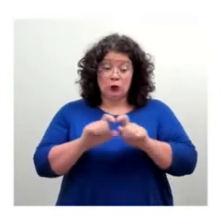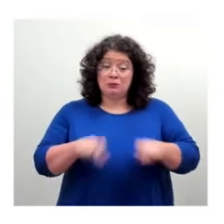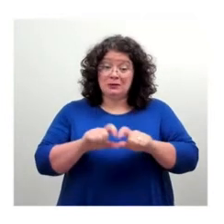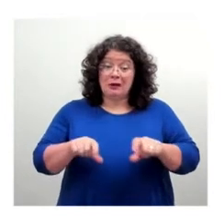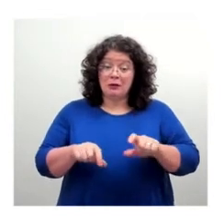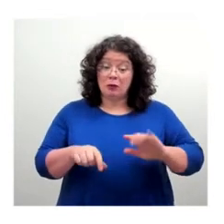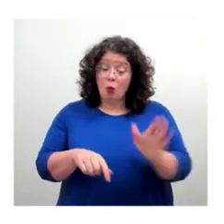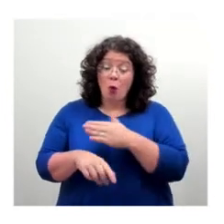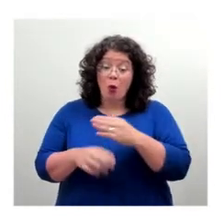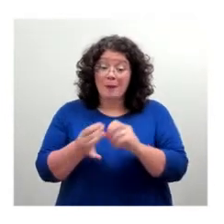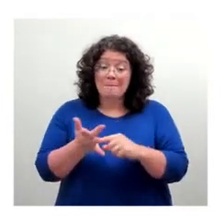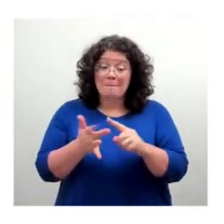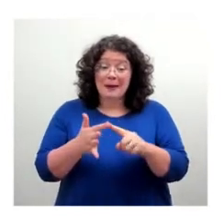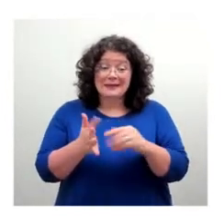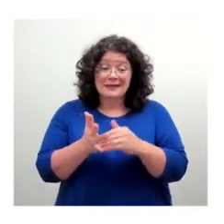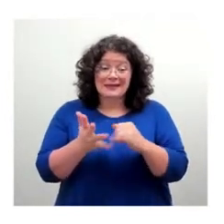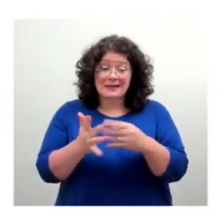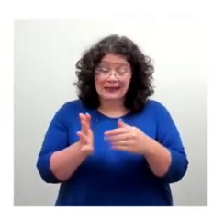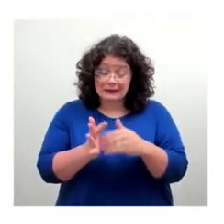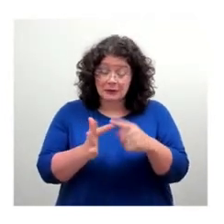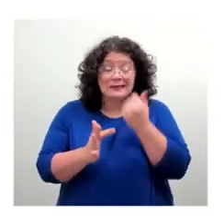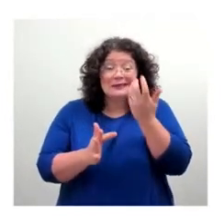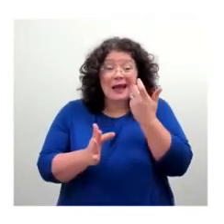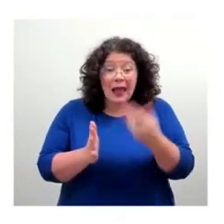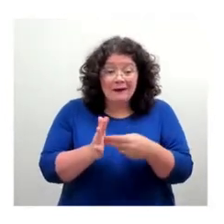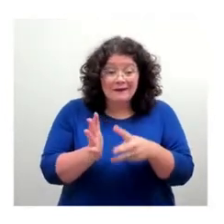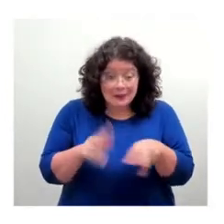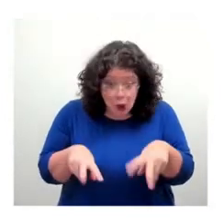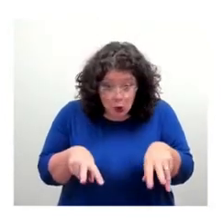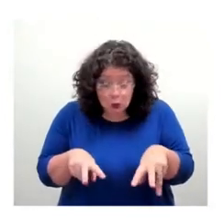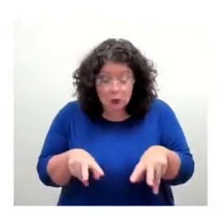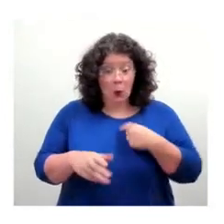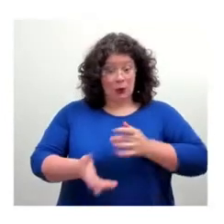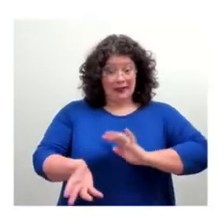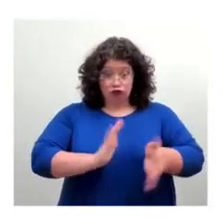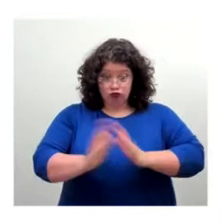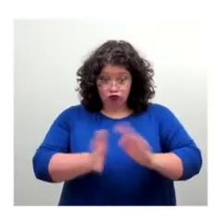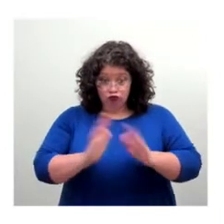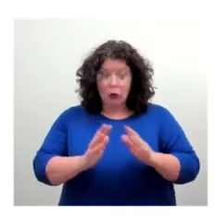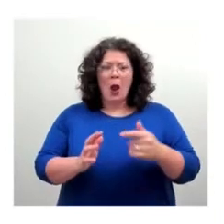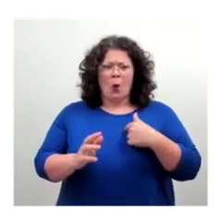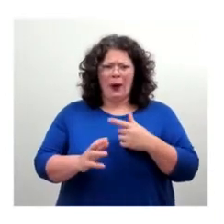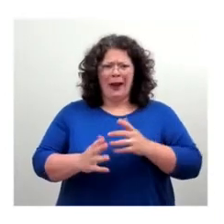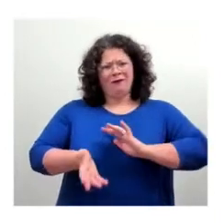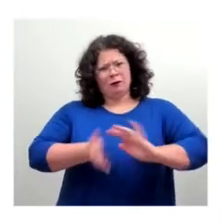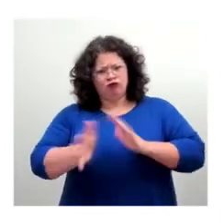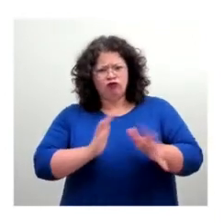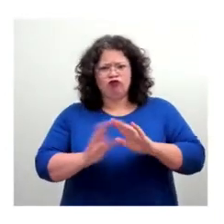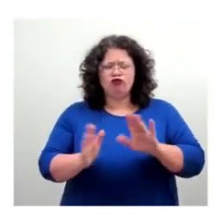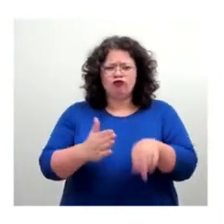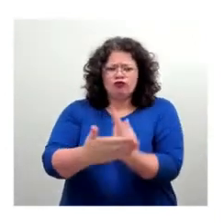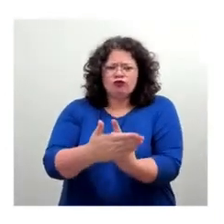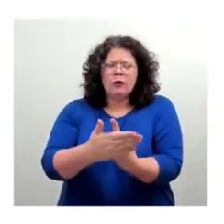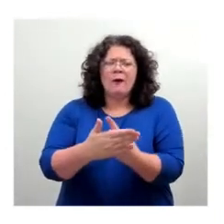can continue to do today. And with audio description, we really needed to look for opportunities where we could add